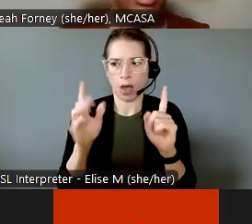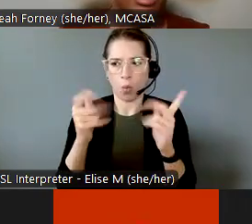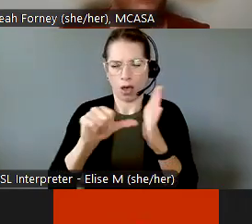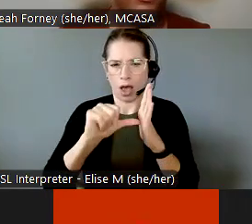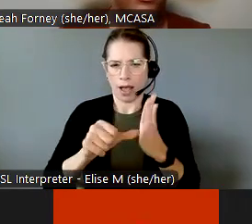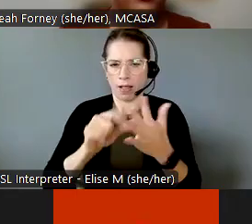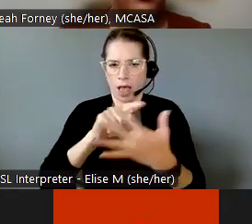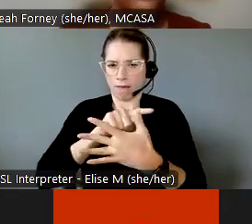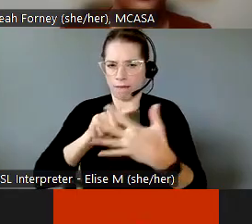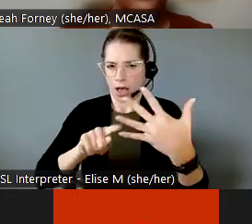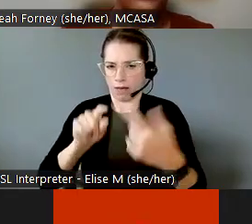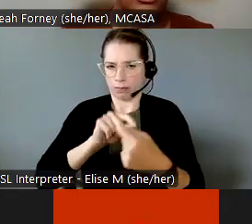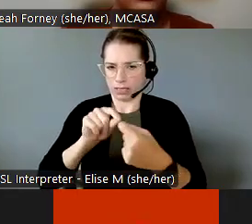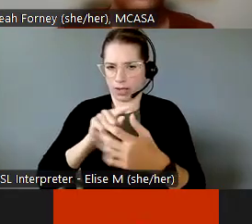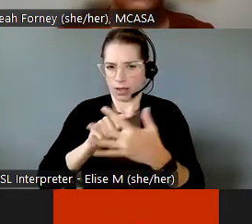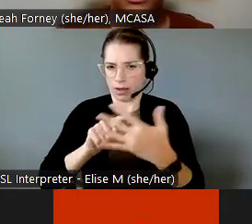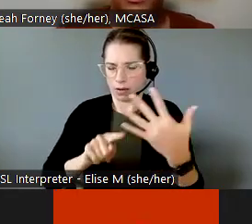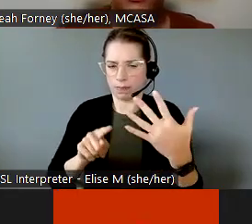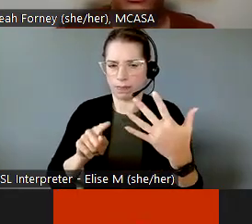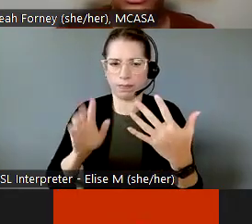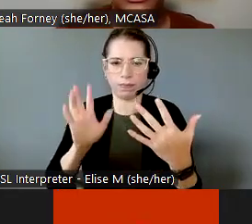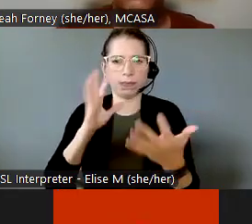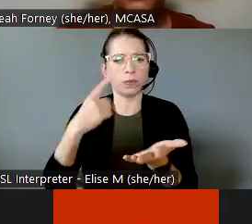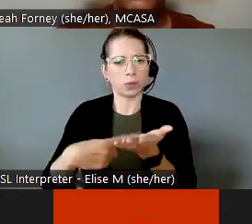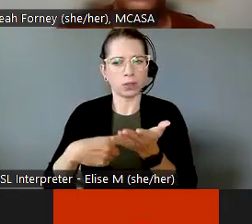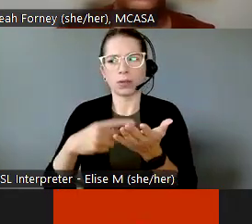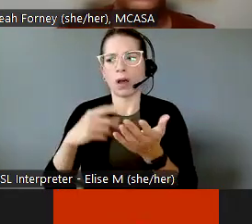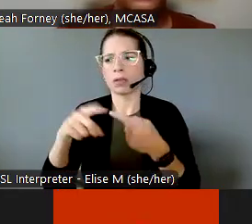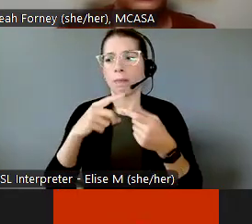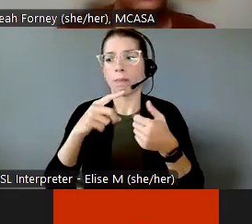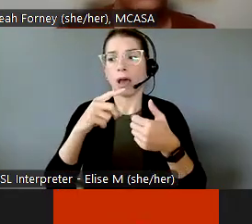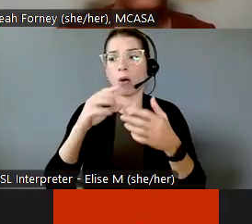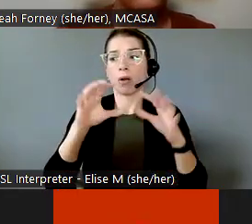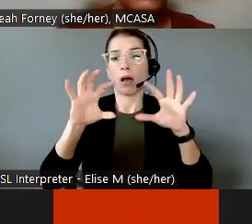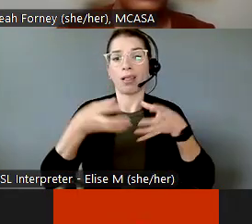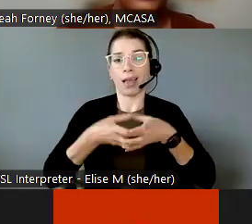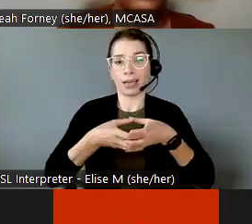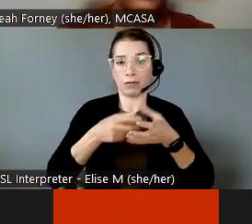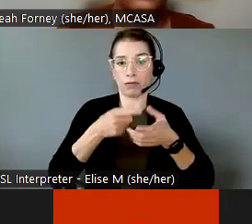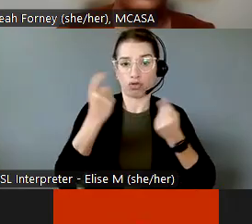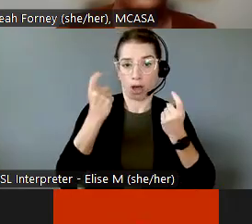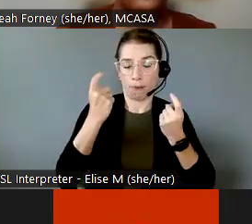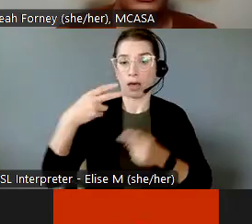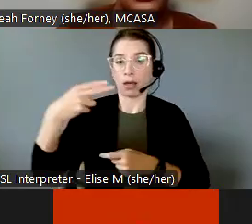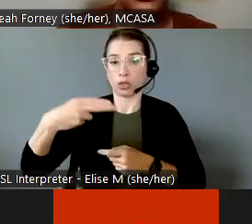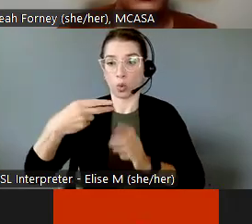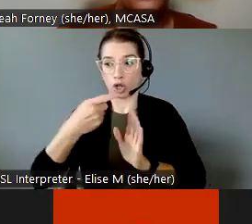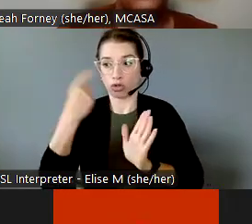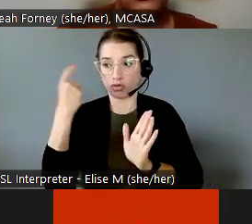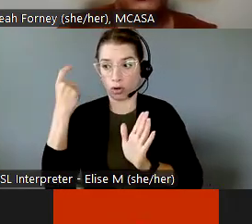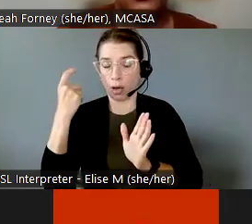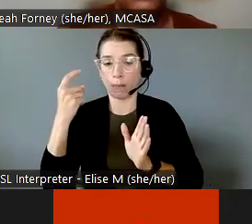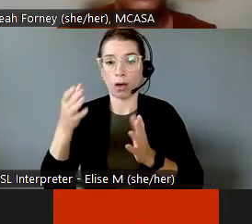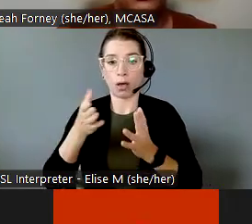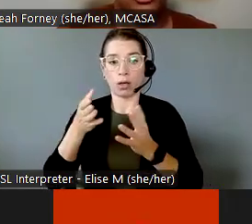these 5. And so we'll talk a little bit about collective trauma, historical trauma,